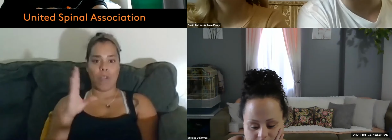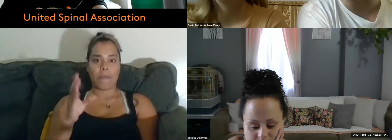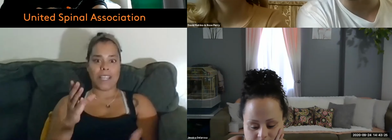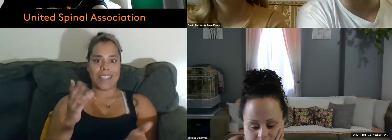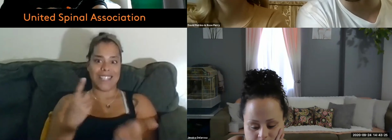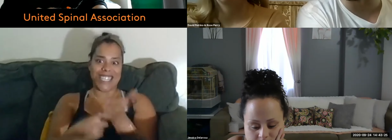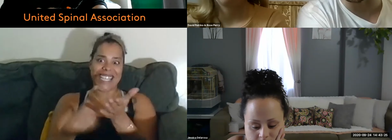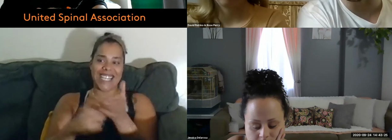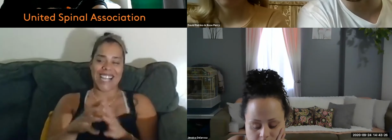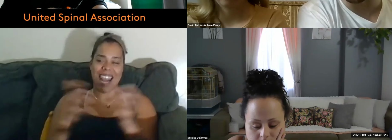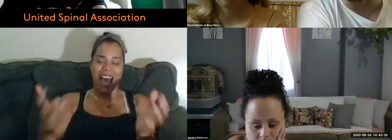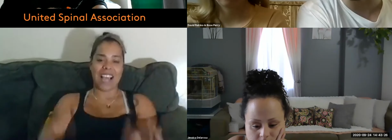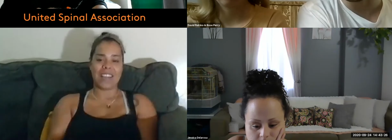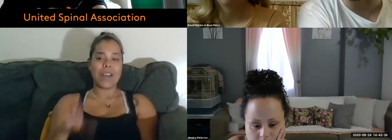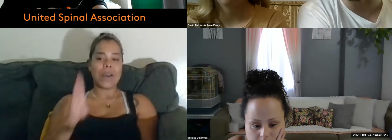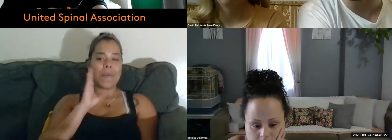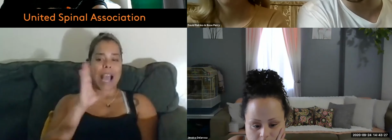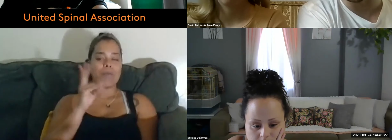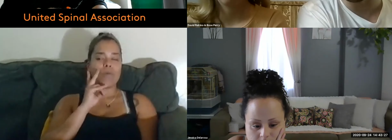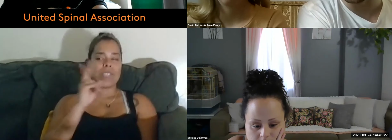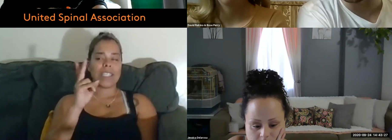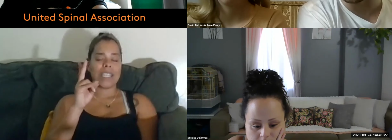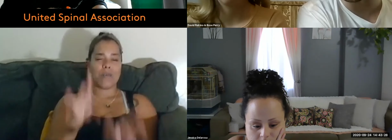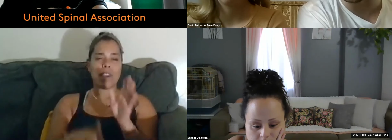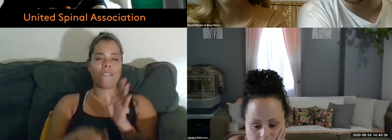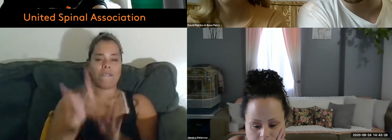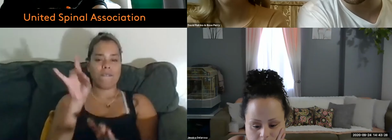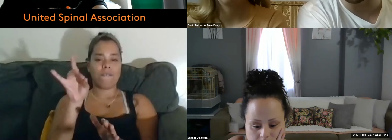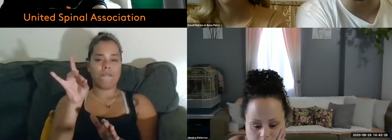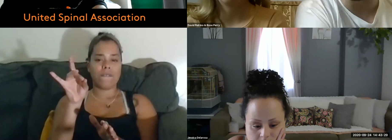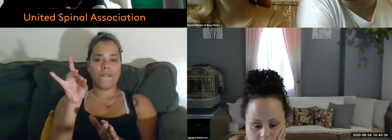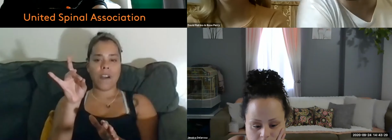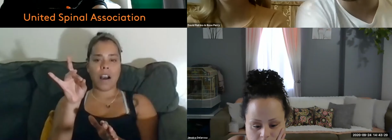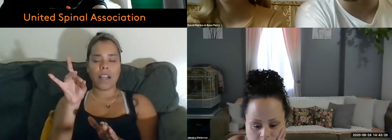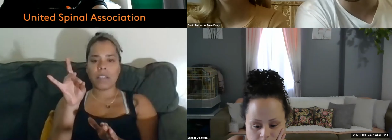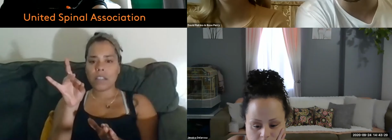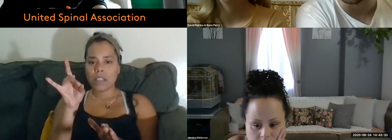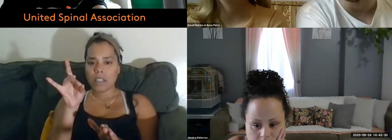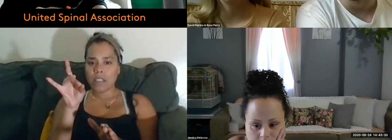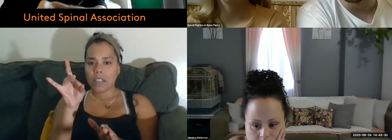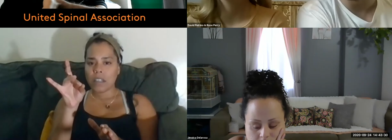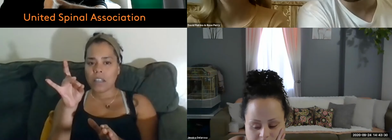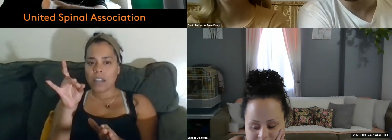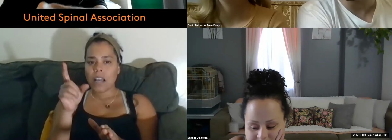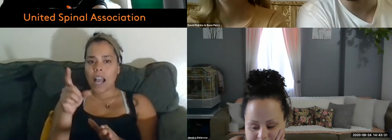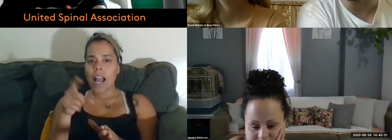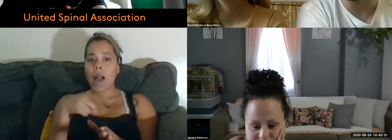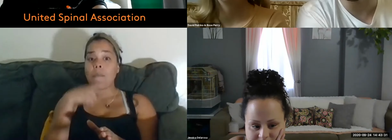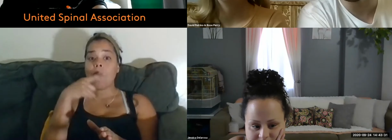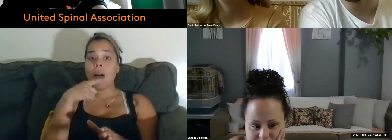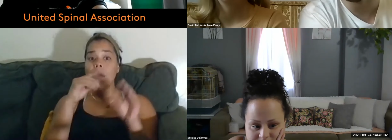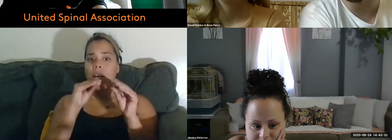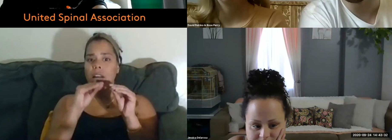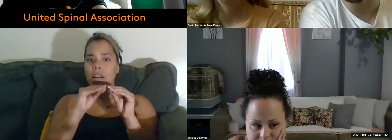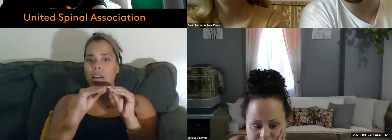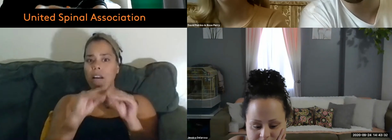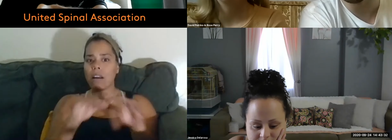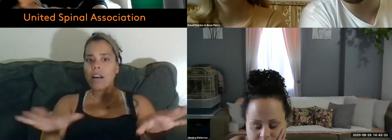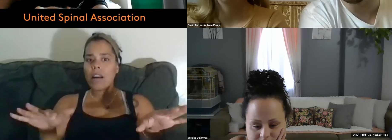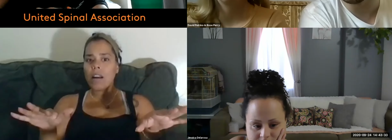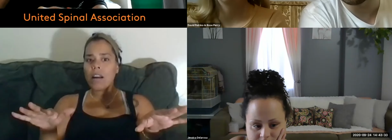I'll see if we can find a more public petition to sign as well, or maybe we should just start one. Yeah, maybe do a